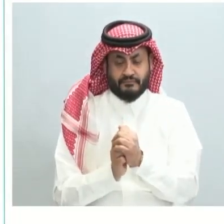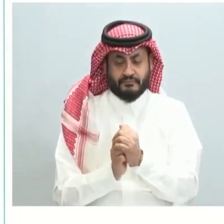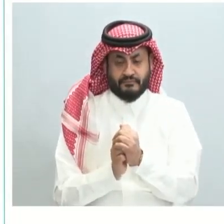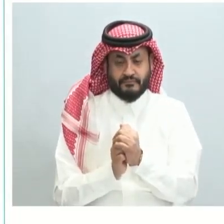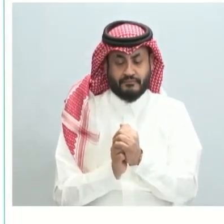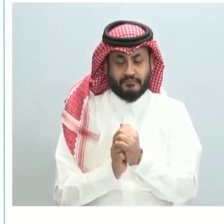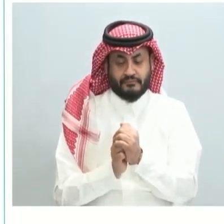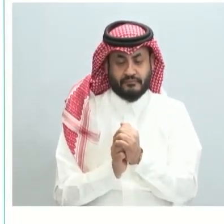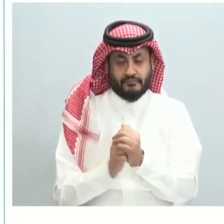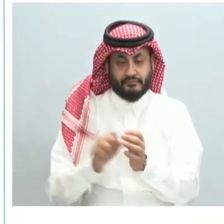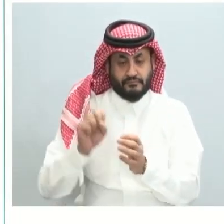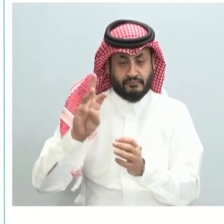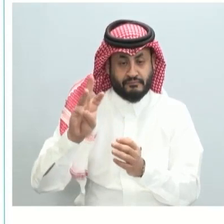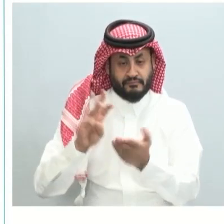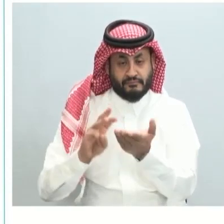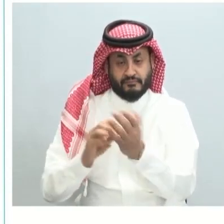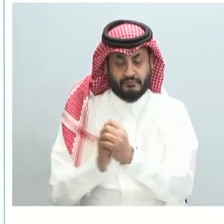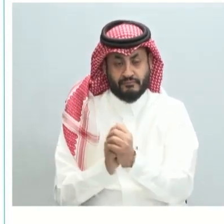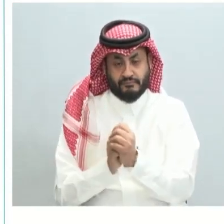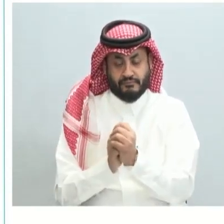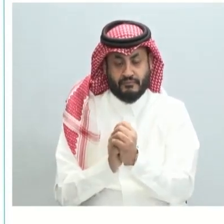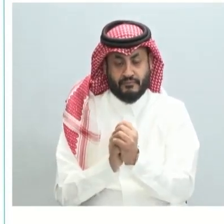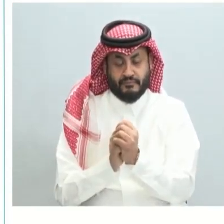that starts with S and W.